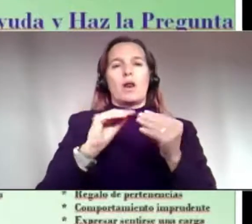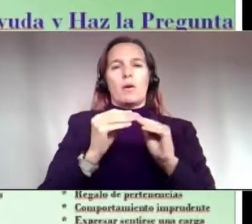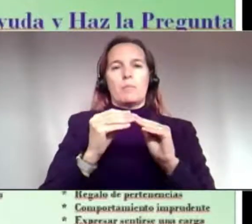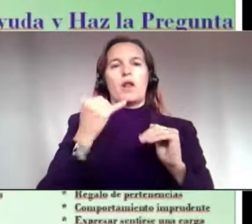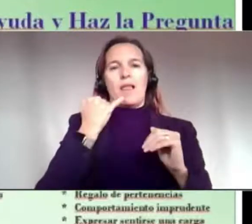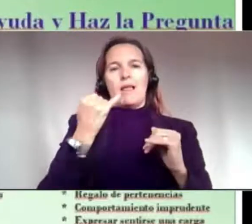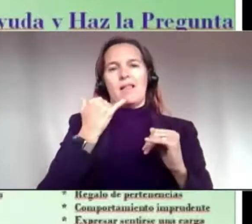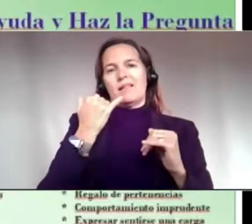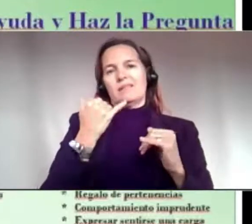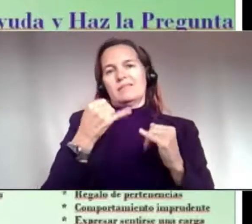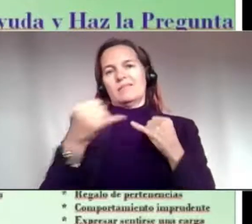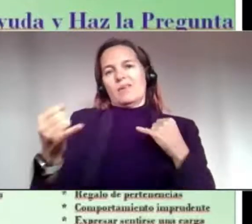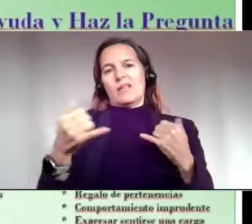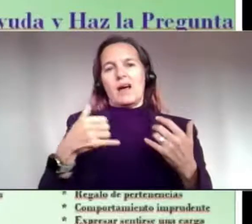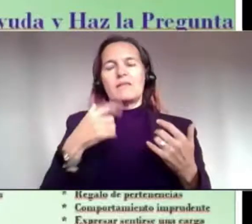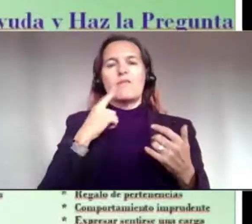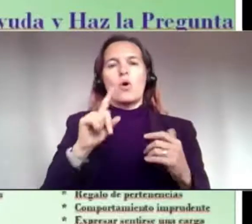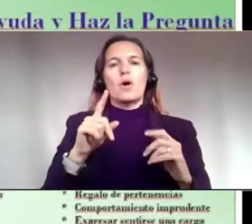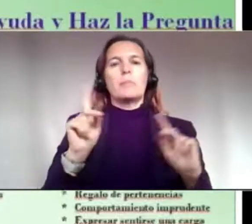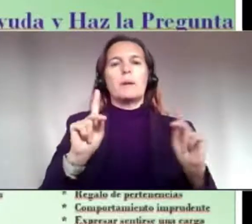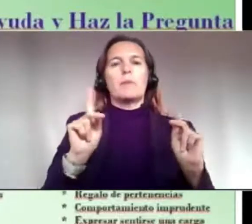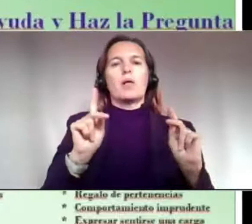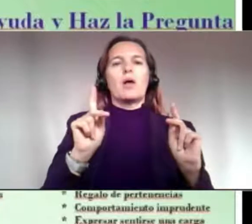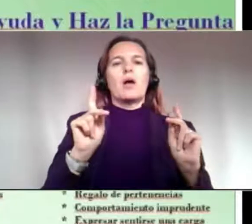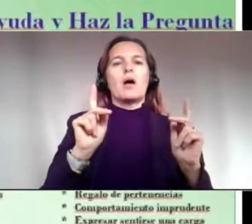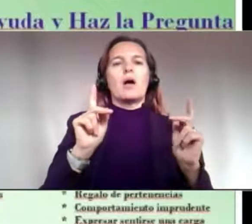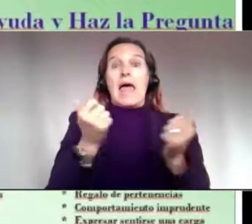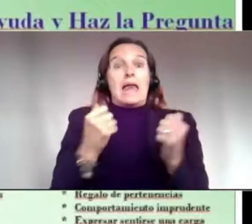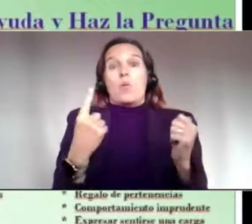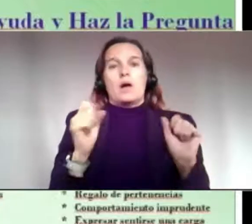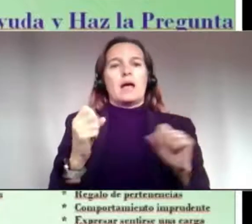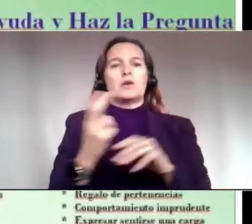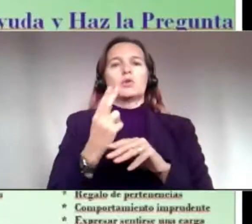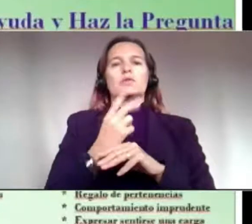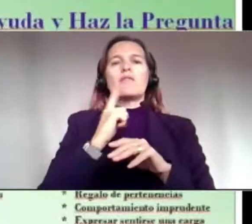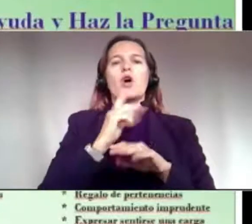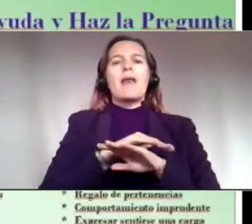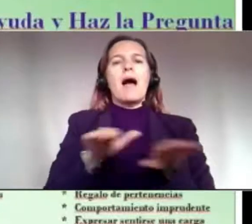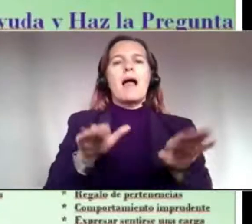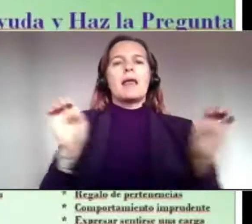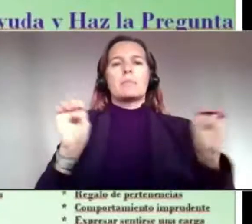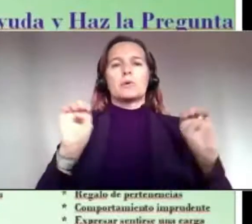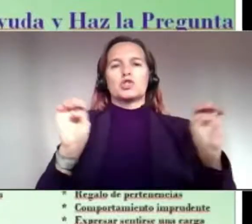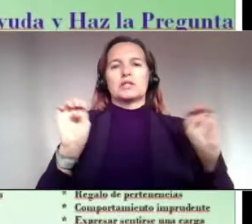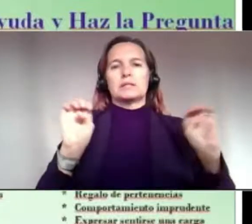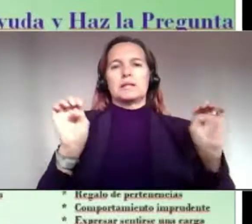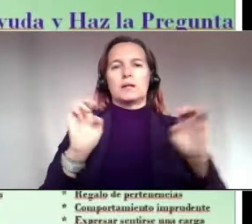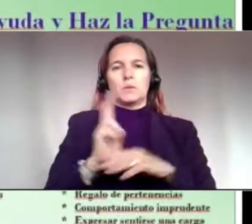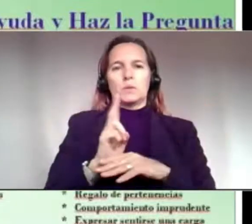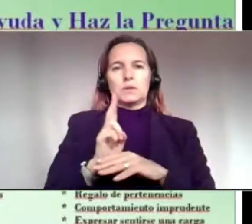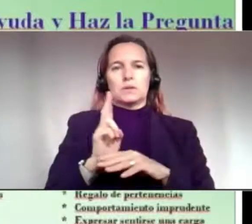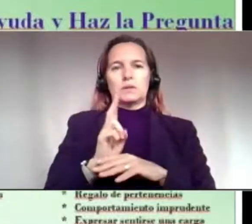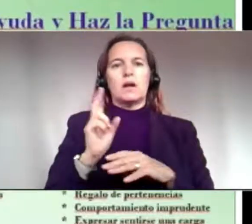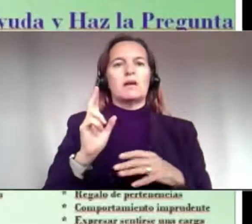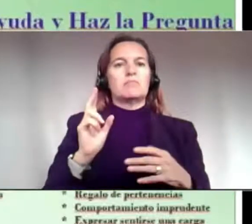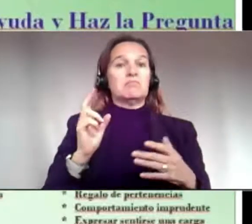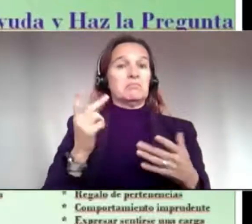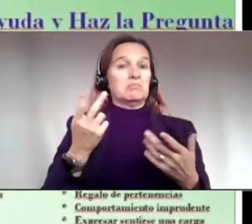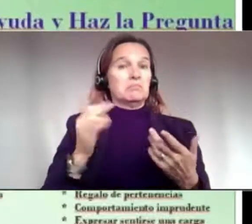of California that provides non-emergency resources for anyone in California also seeking emotional